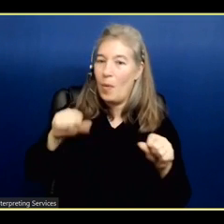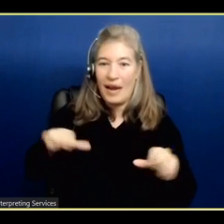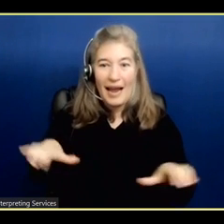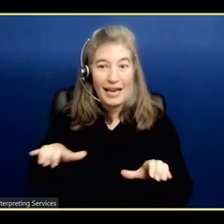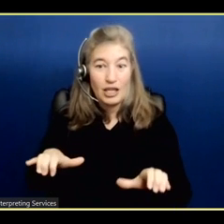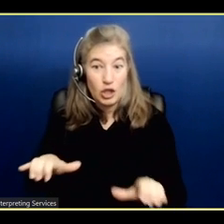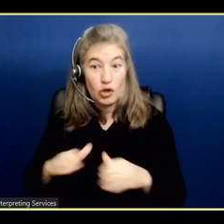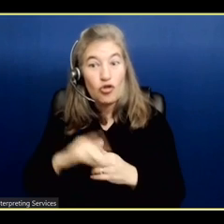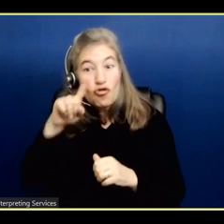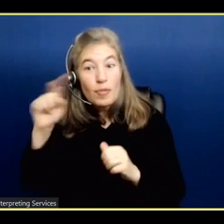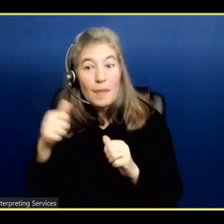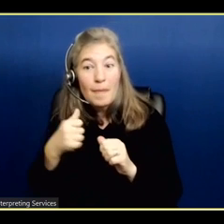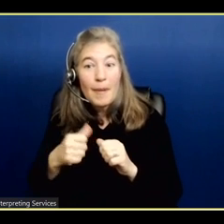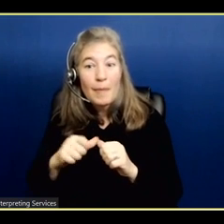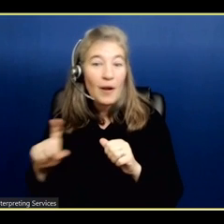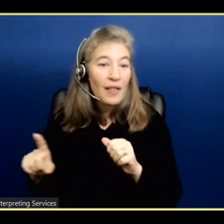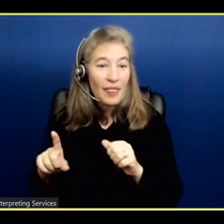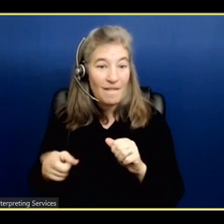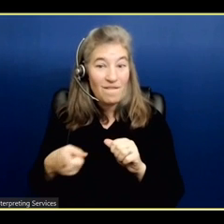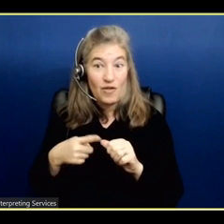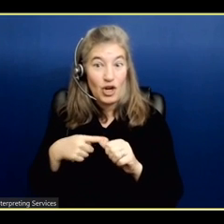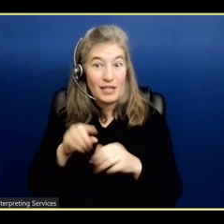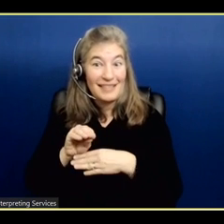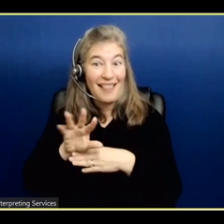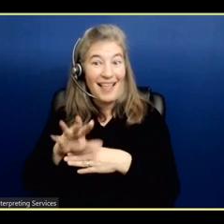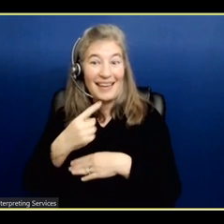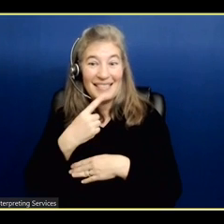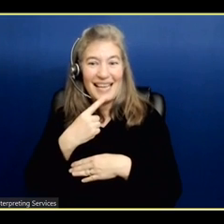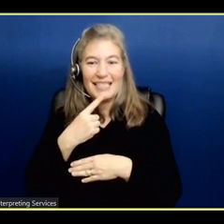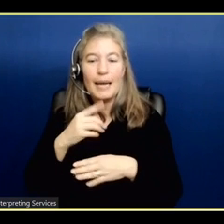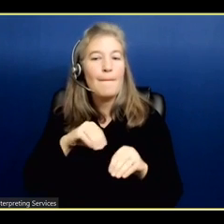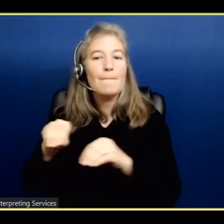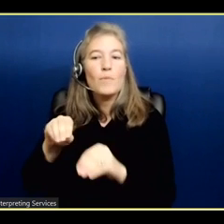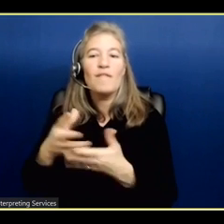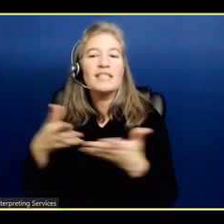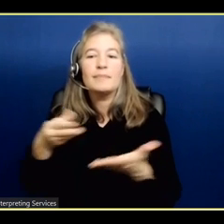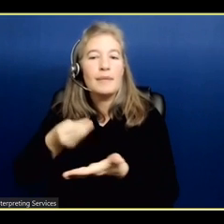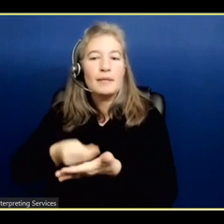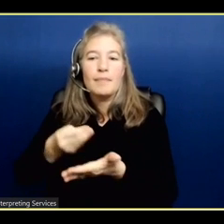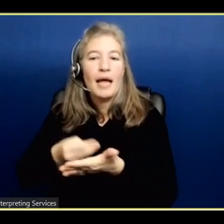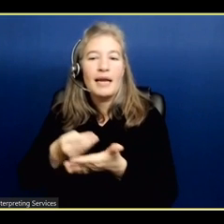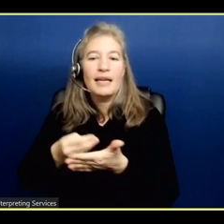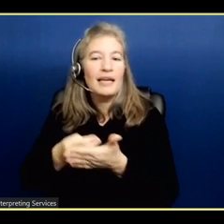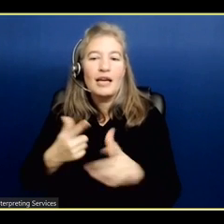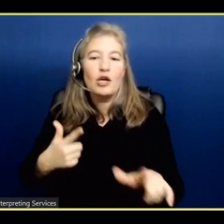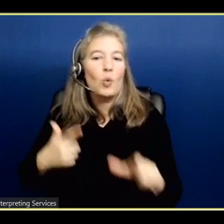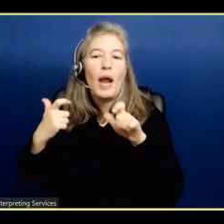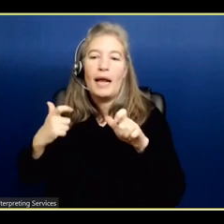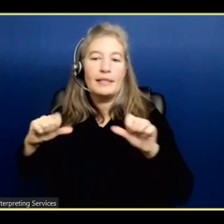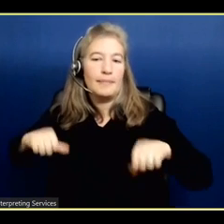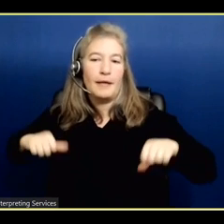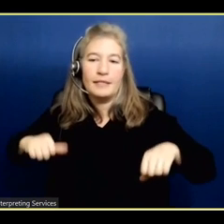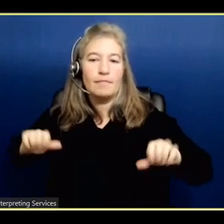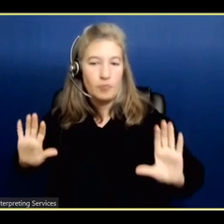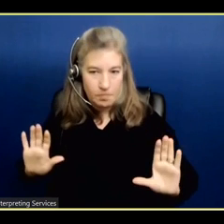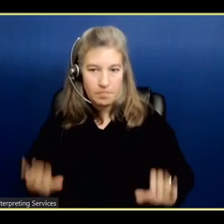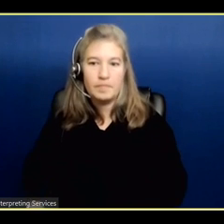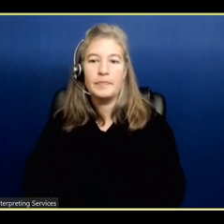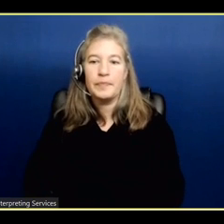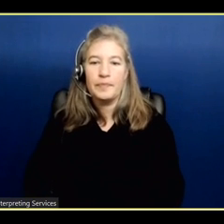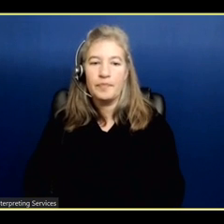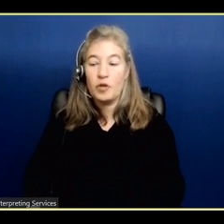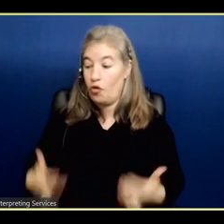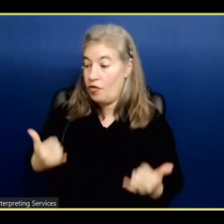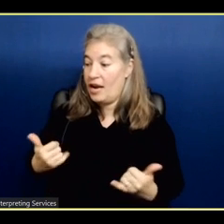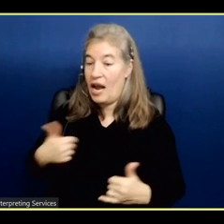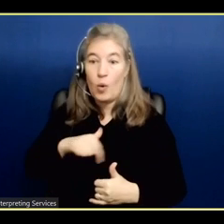The little triangle and the next thing is my version of Maslow's hierarchy of needs. It's